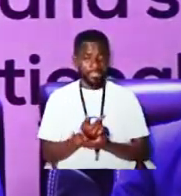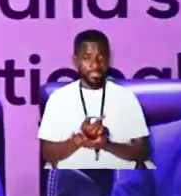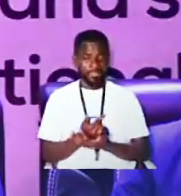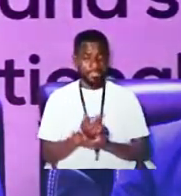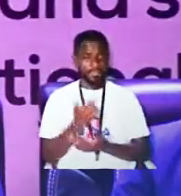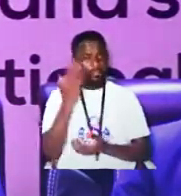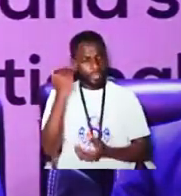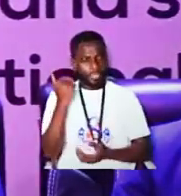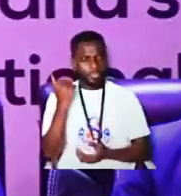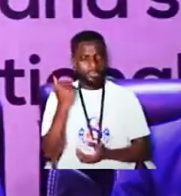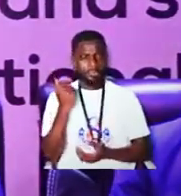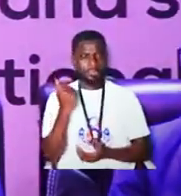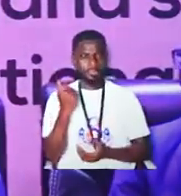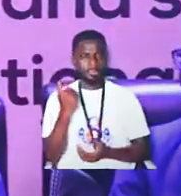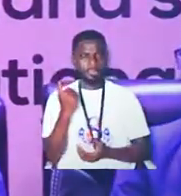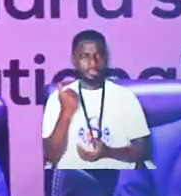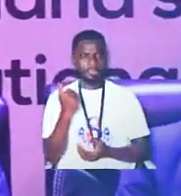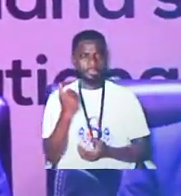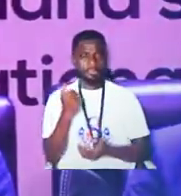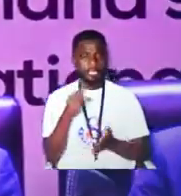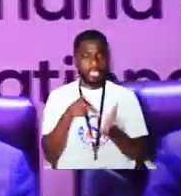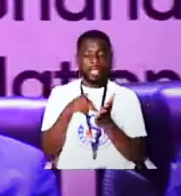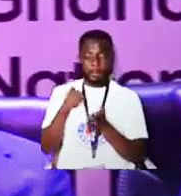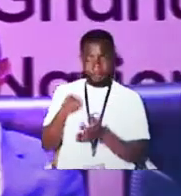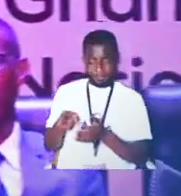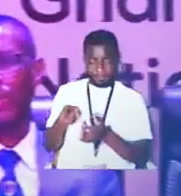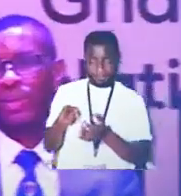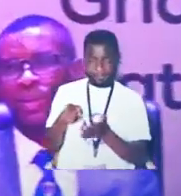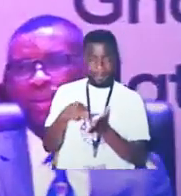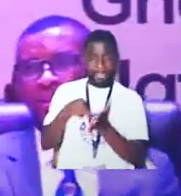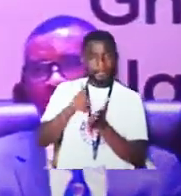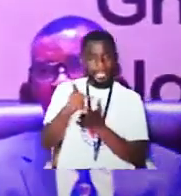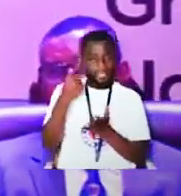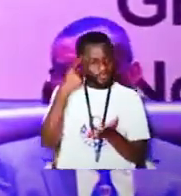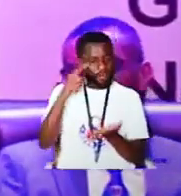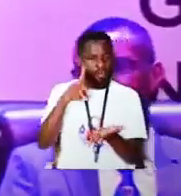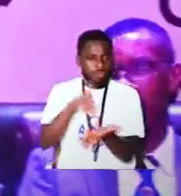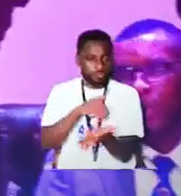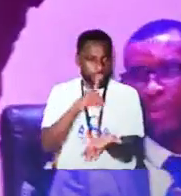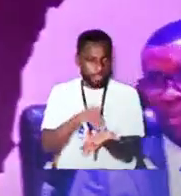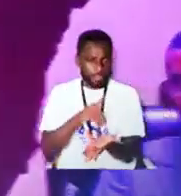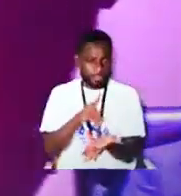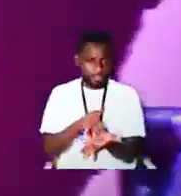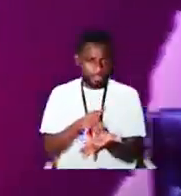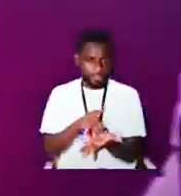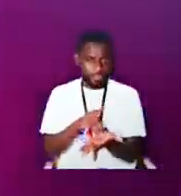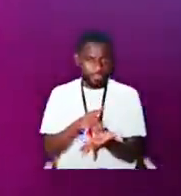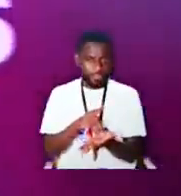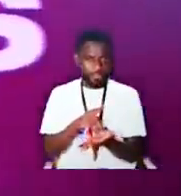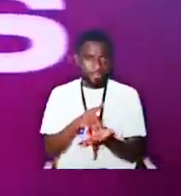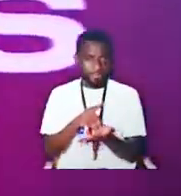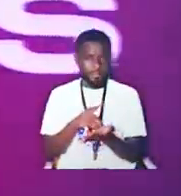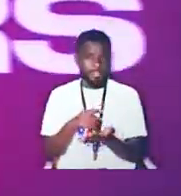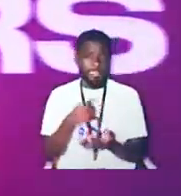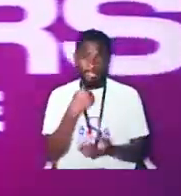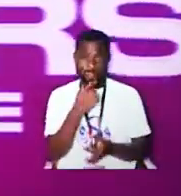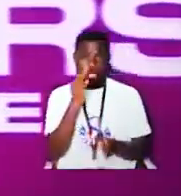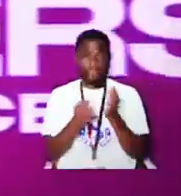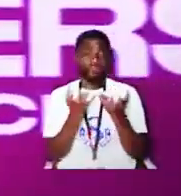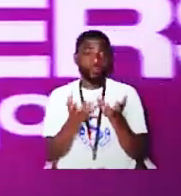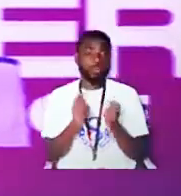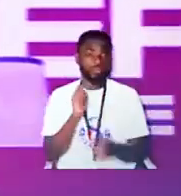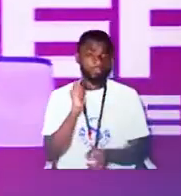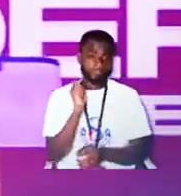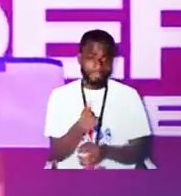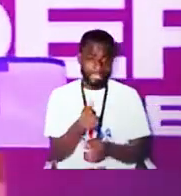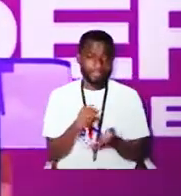"Why?" He paid for a document. They told him that if you want to expedite it, you pay a certain